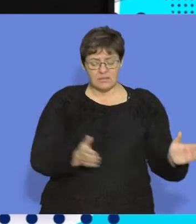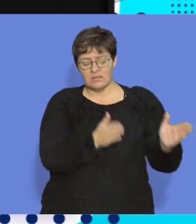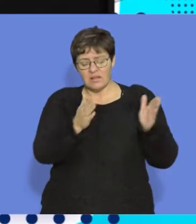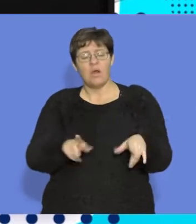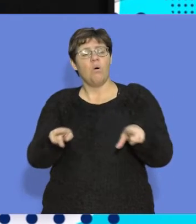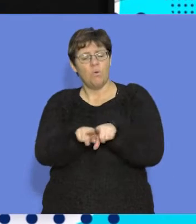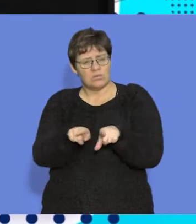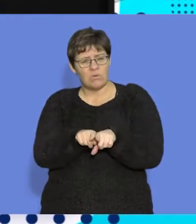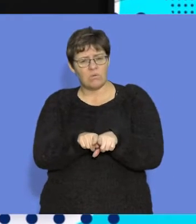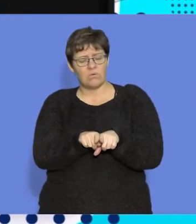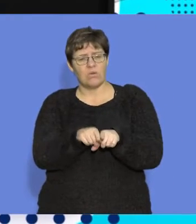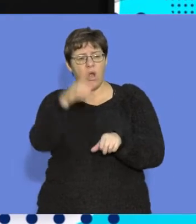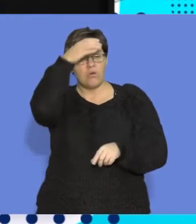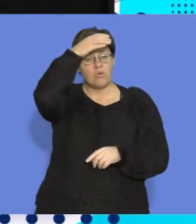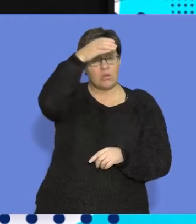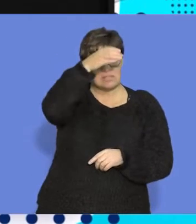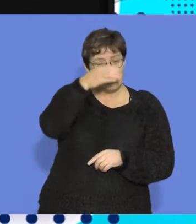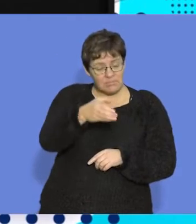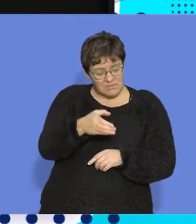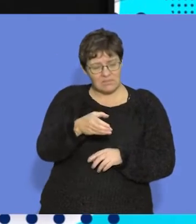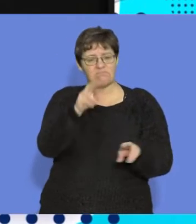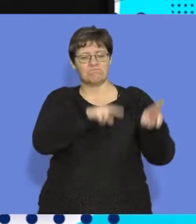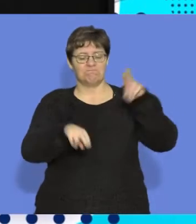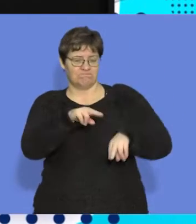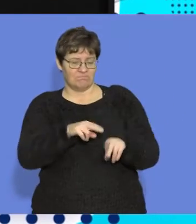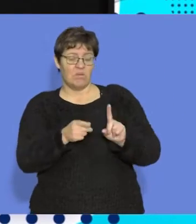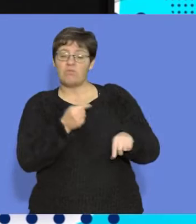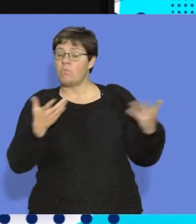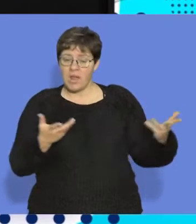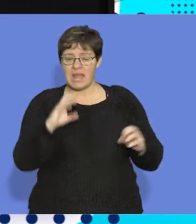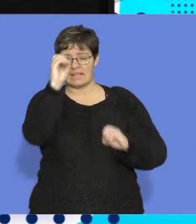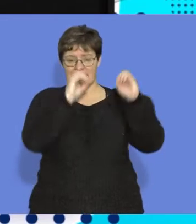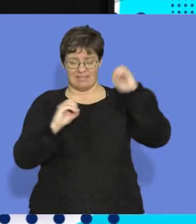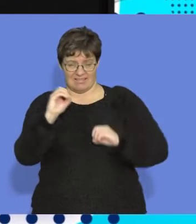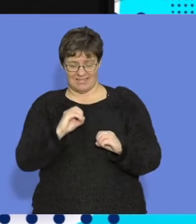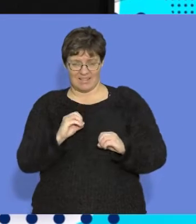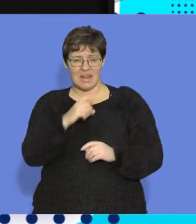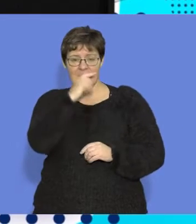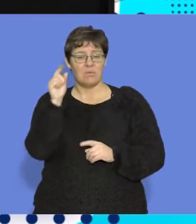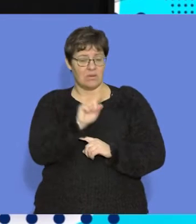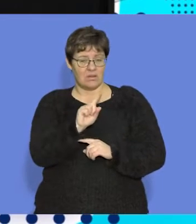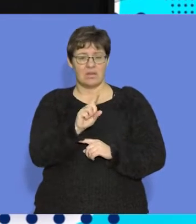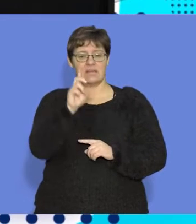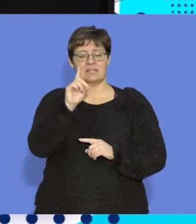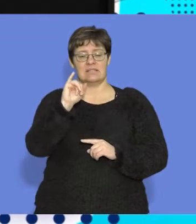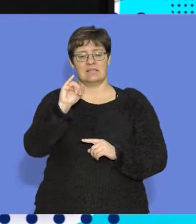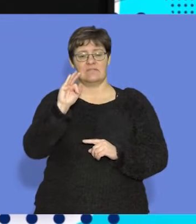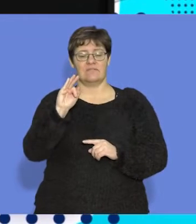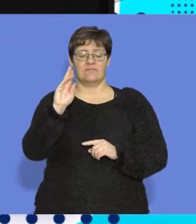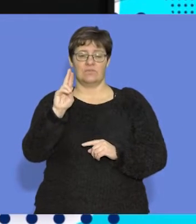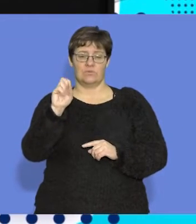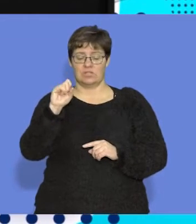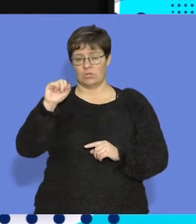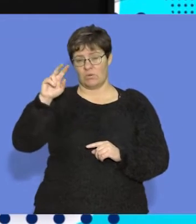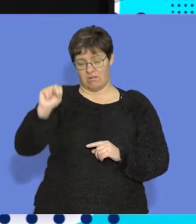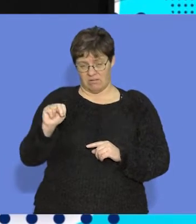to revise certain concepts from cells, which is a process called diffusion,